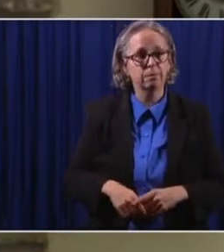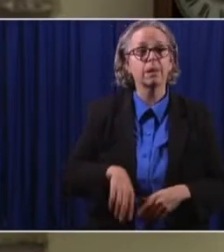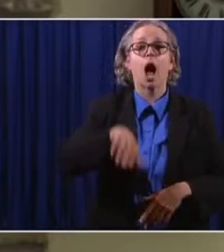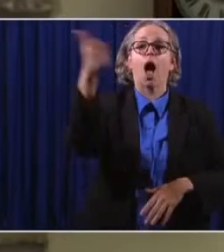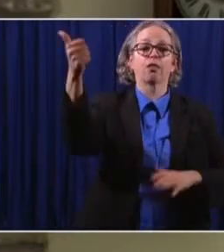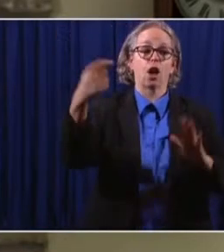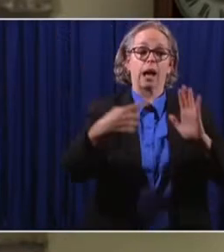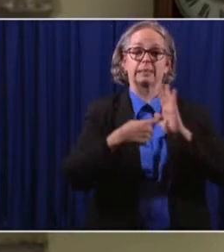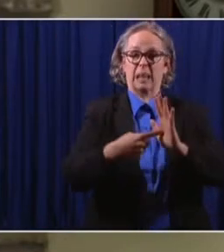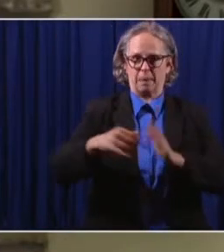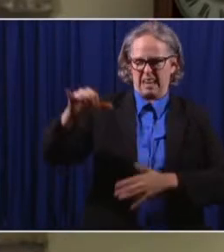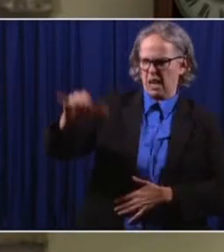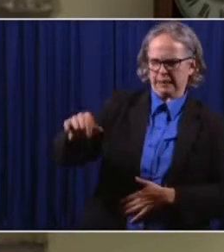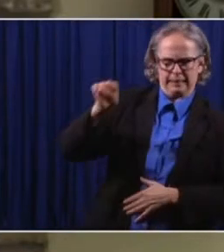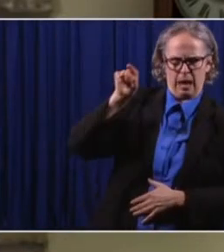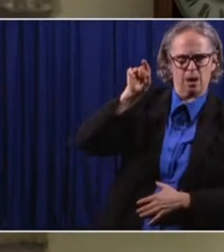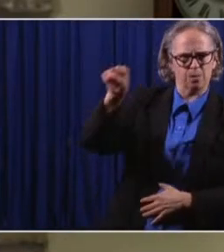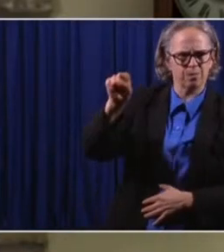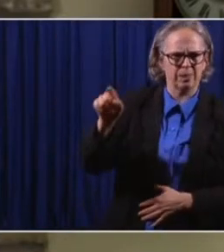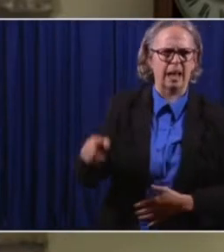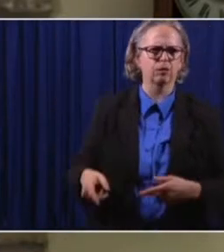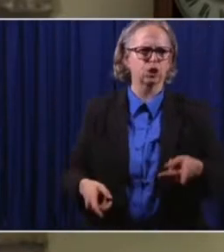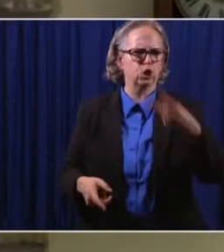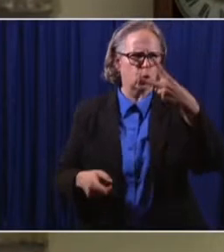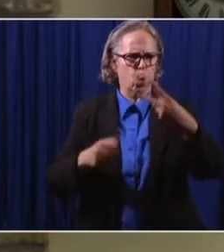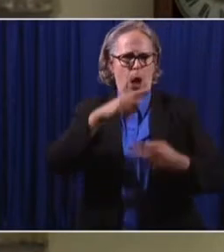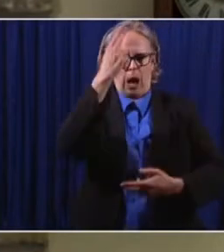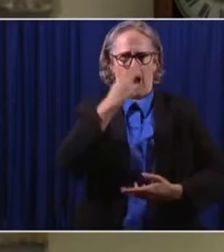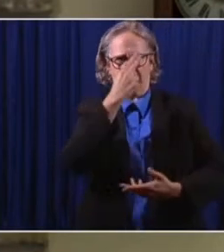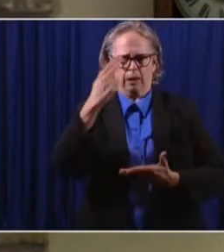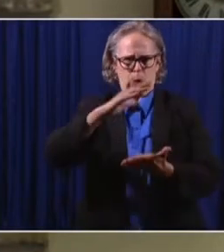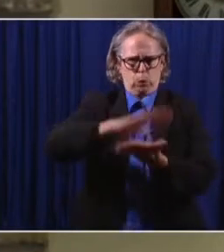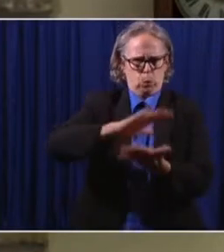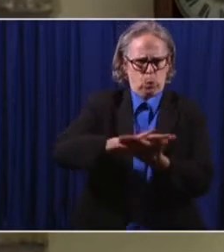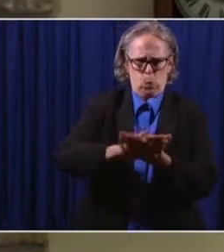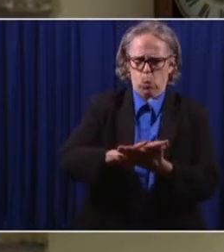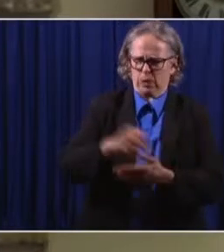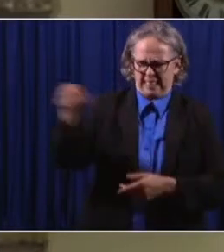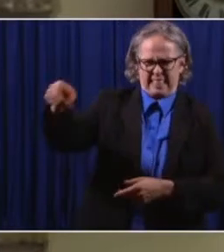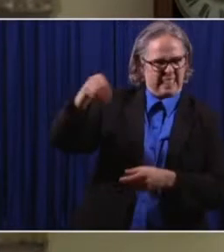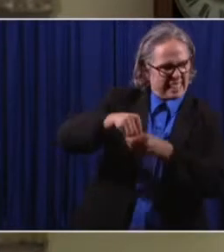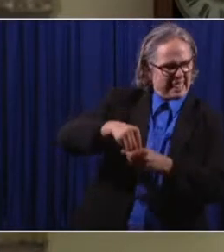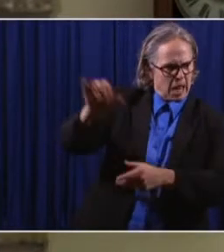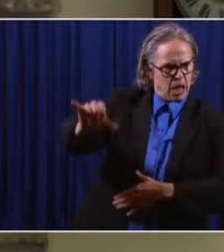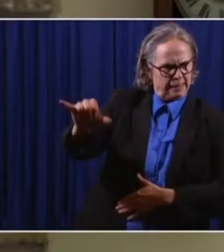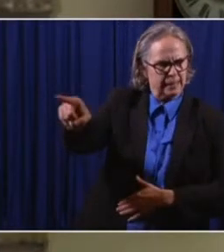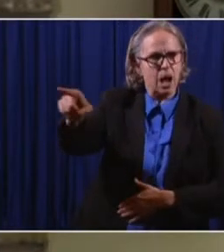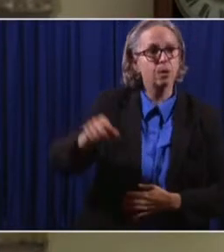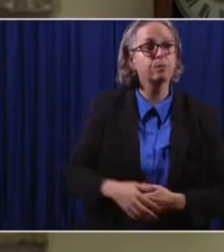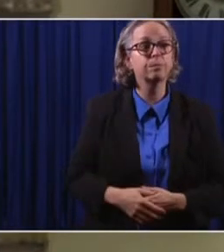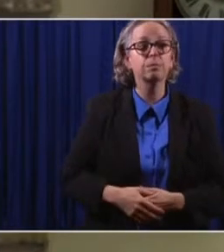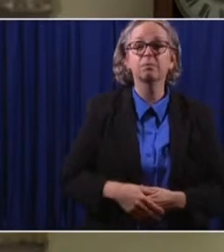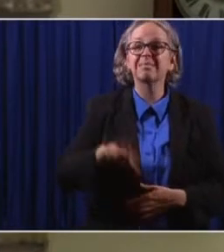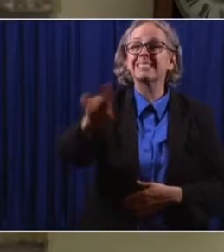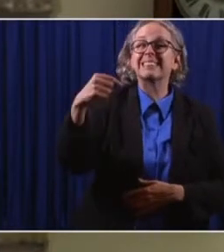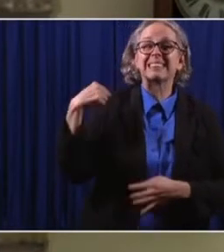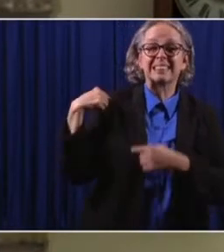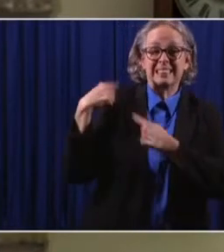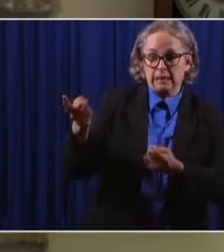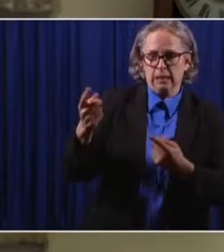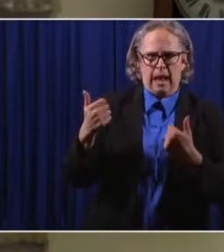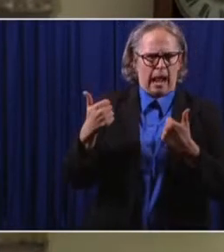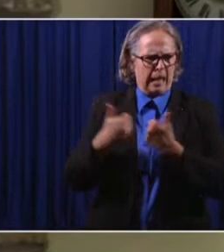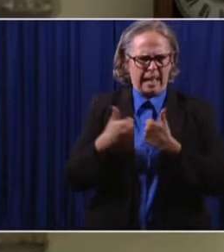games. Tickets for recent games were all pre-purchased, only by families and loved ones of players, cheerleaders, and band